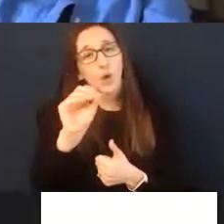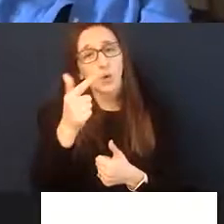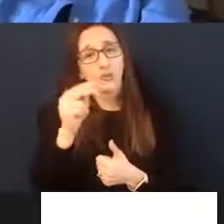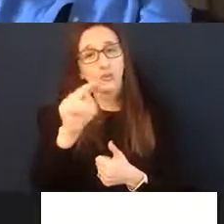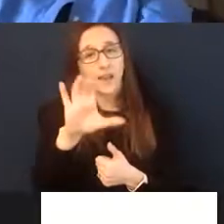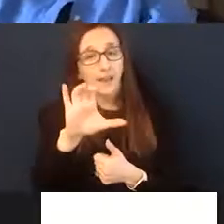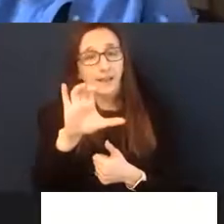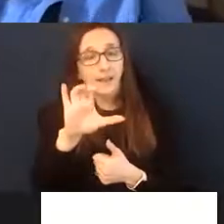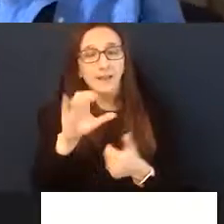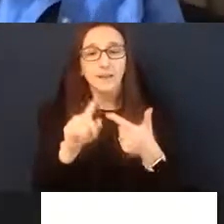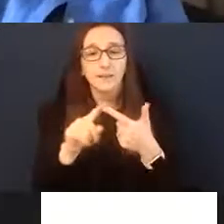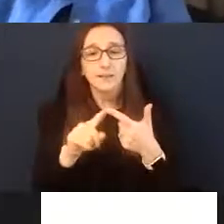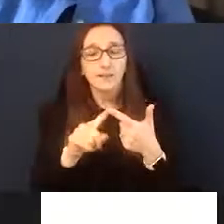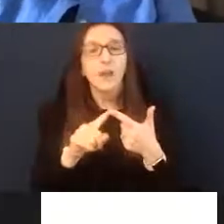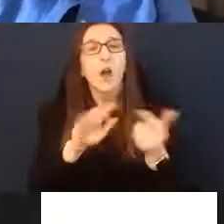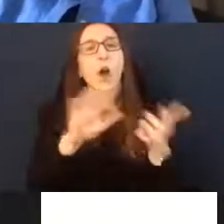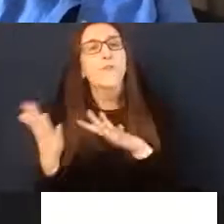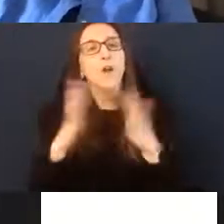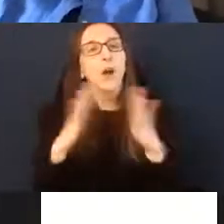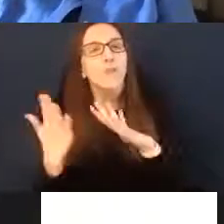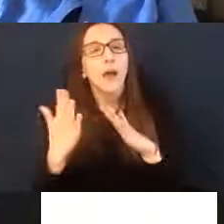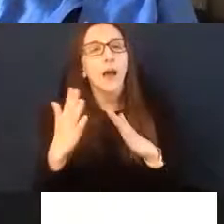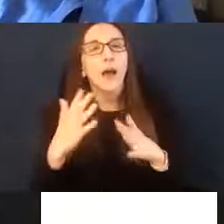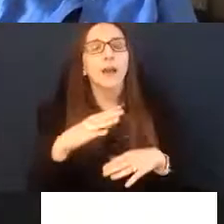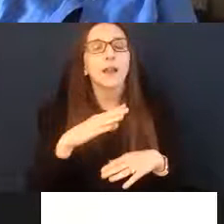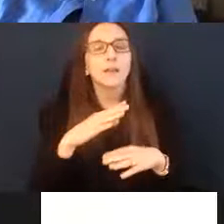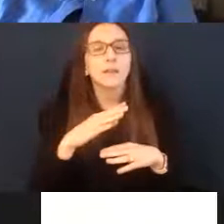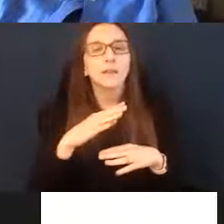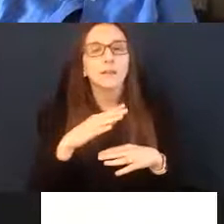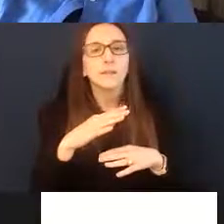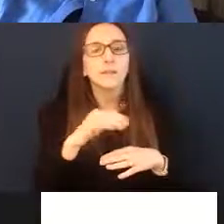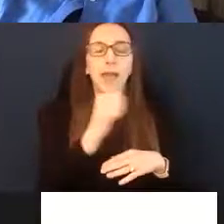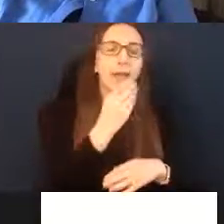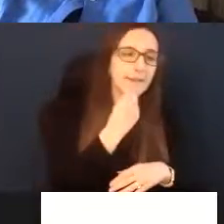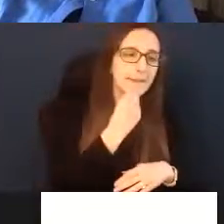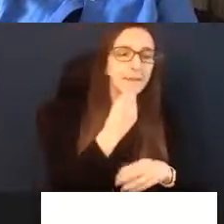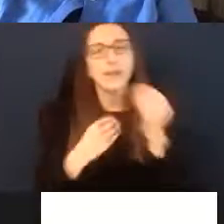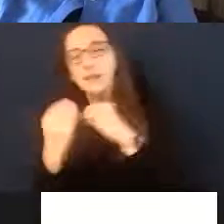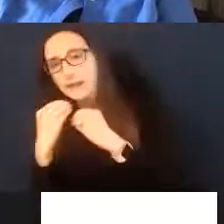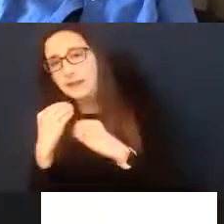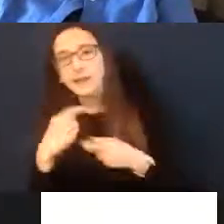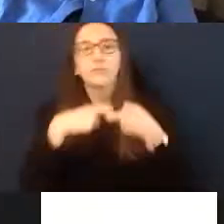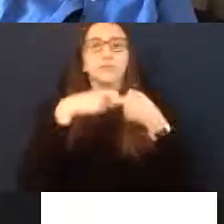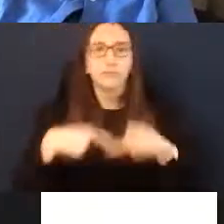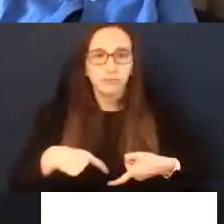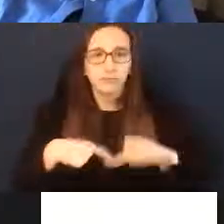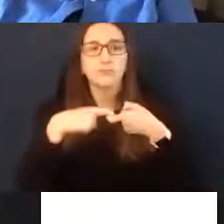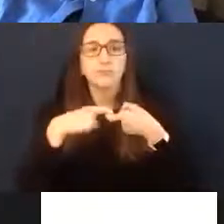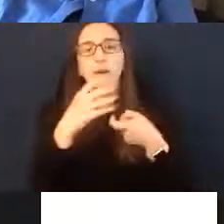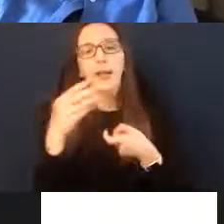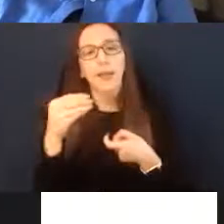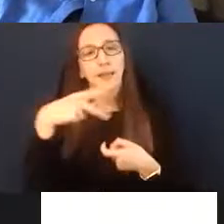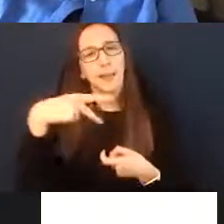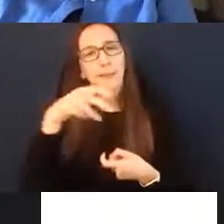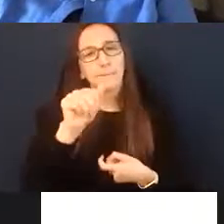fasting, and the paleo diet. So I would be surprised if you haven't heard of at least one of those before. So first we're going to dive all into, I